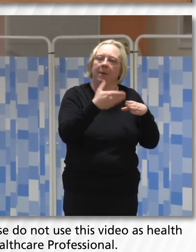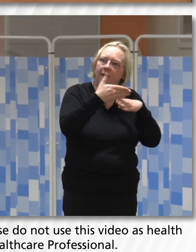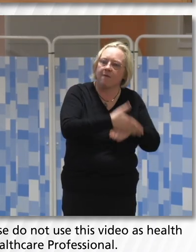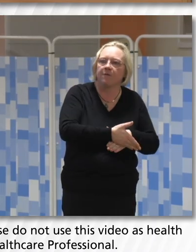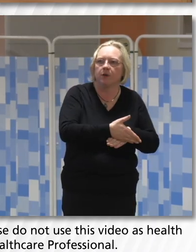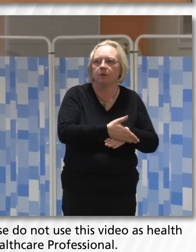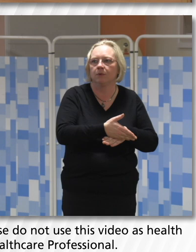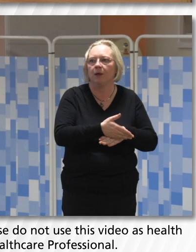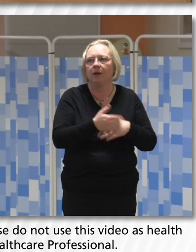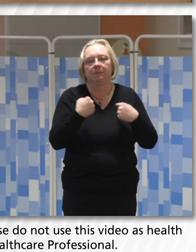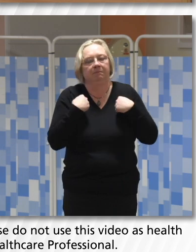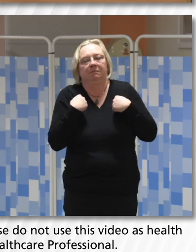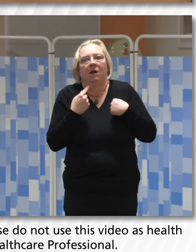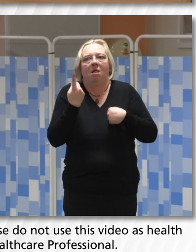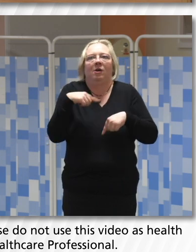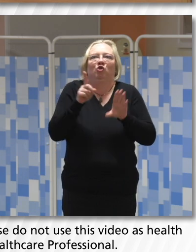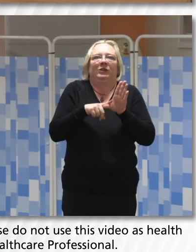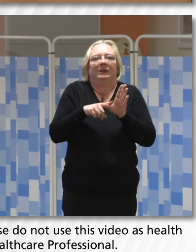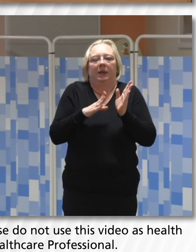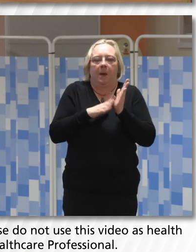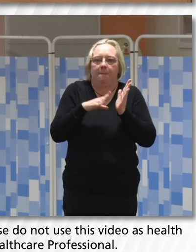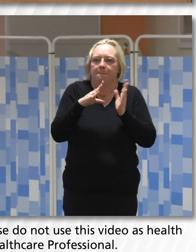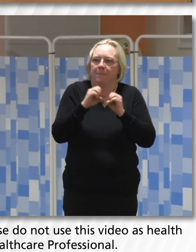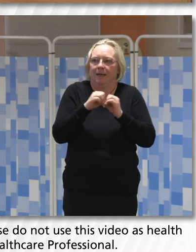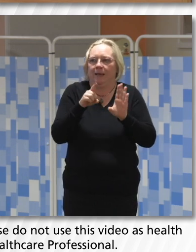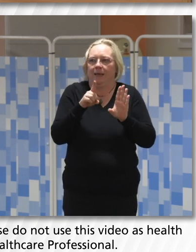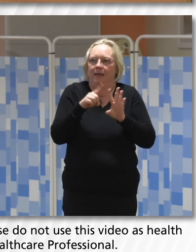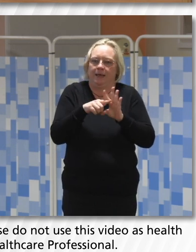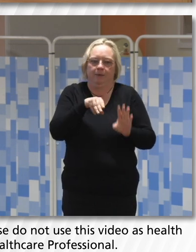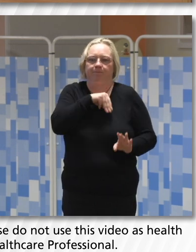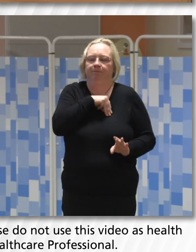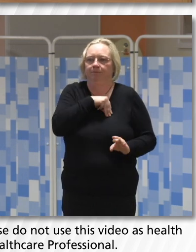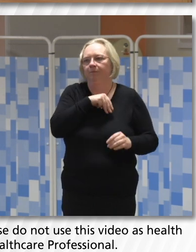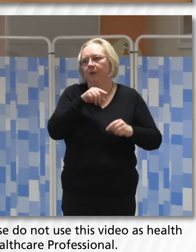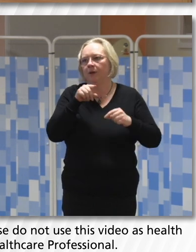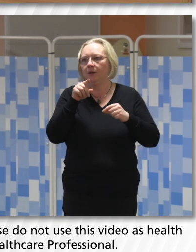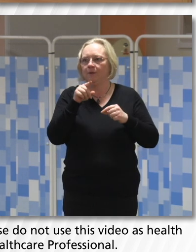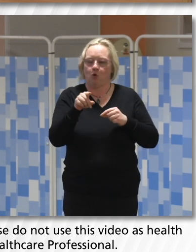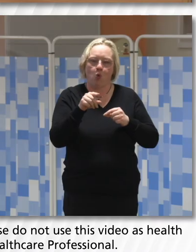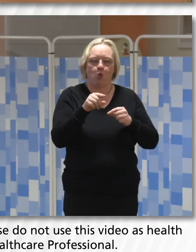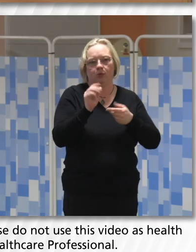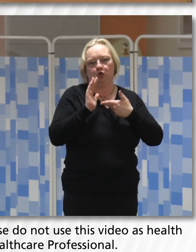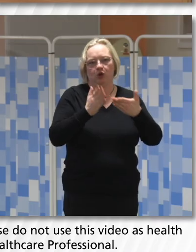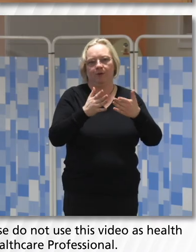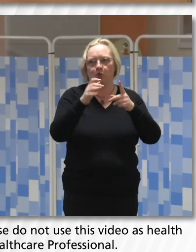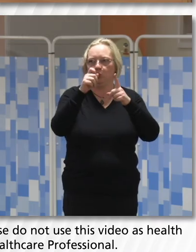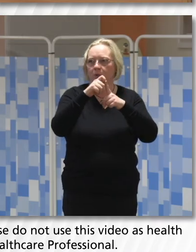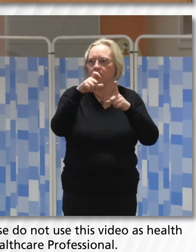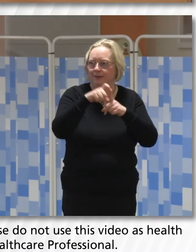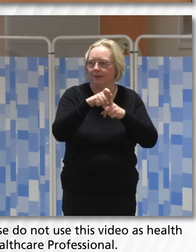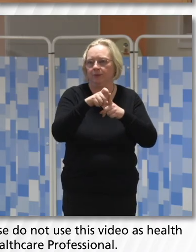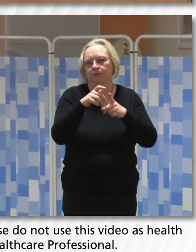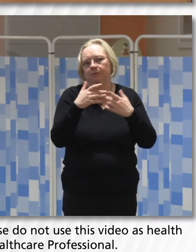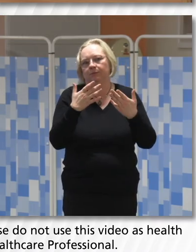Somehow I ended up with an MBE last year for services to Parkinson's and physiotherapy, but it was a team thing because I couldn't have done what I've done over